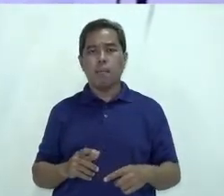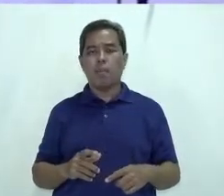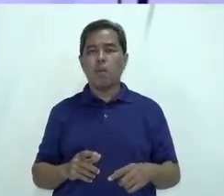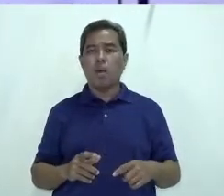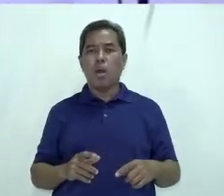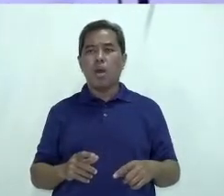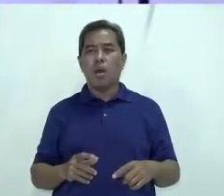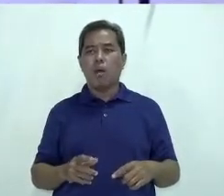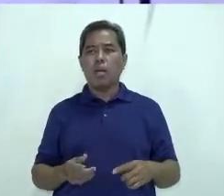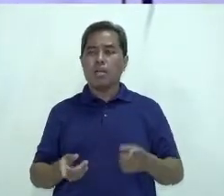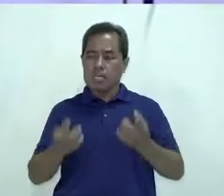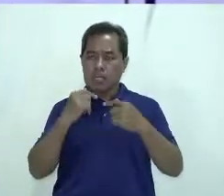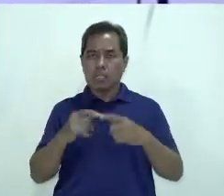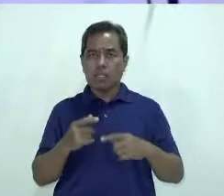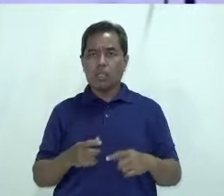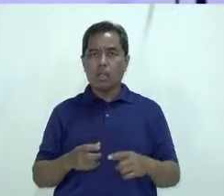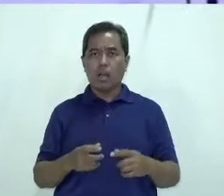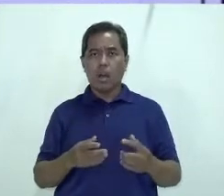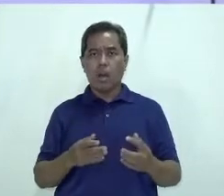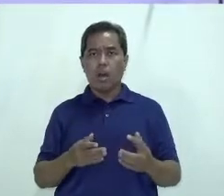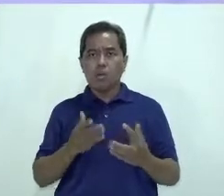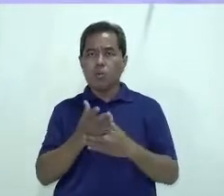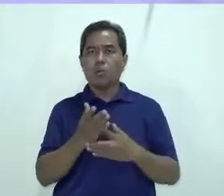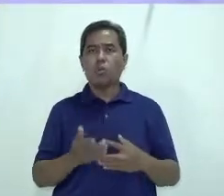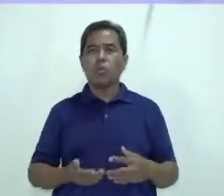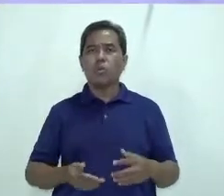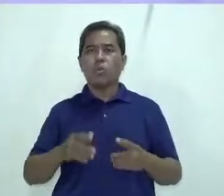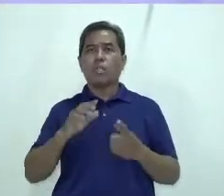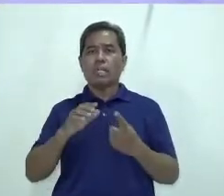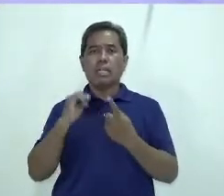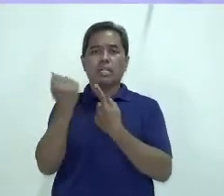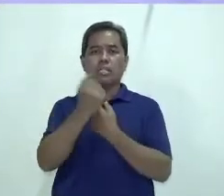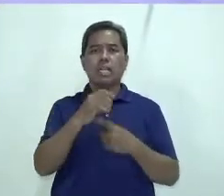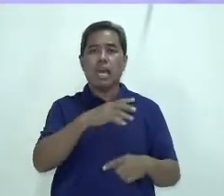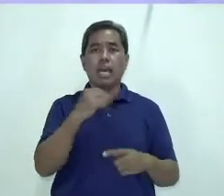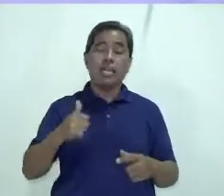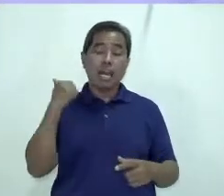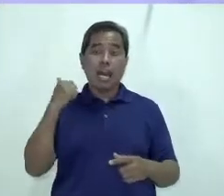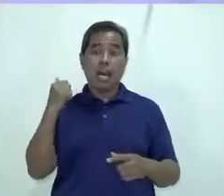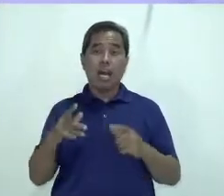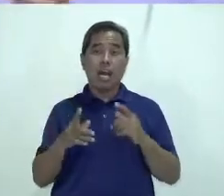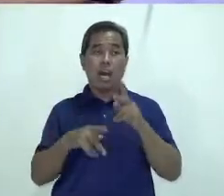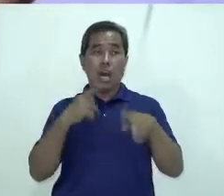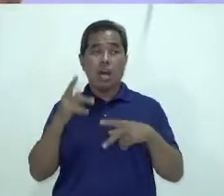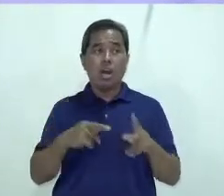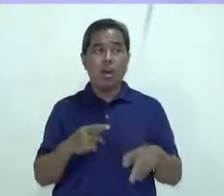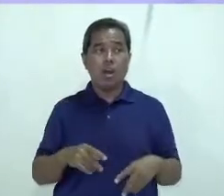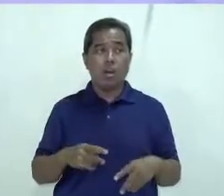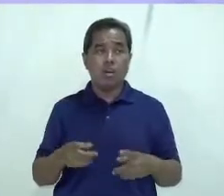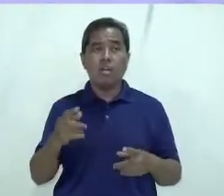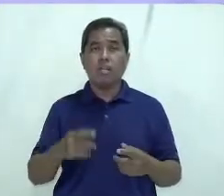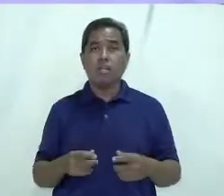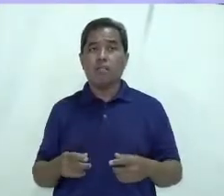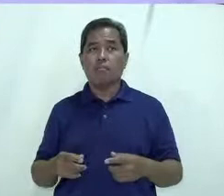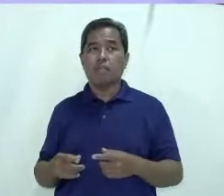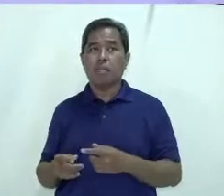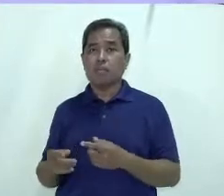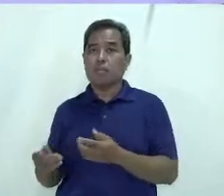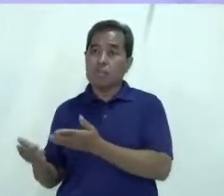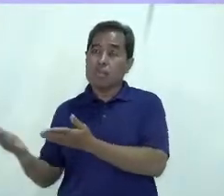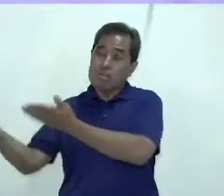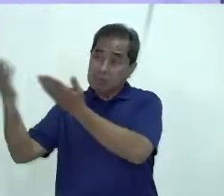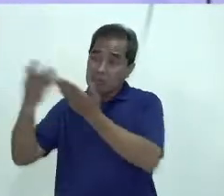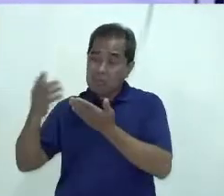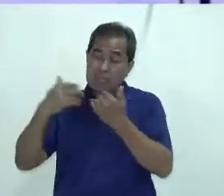forces, external circumstances, and other people that I don't have any issue with, but they're the ones that bring